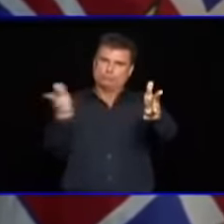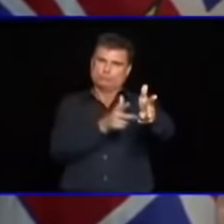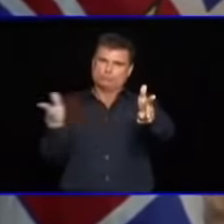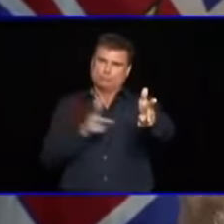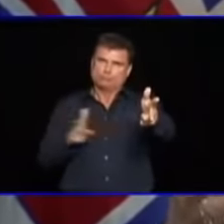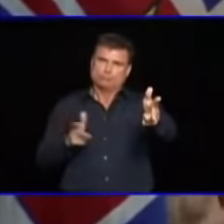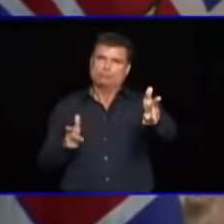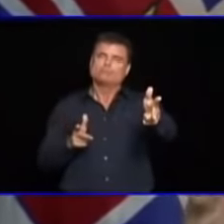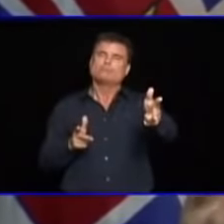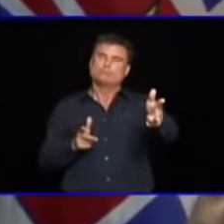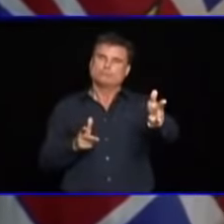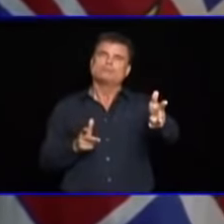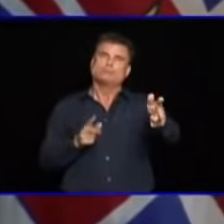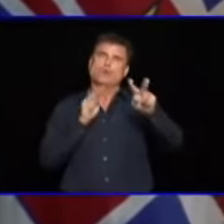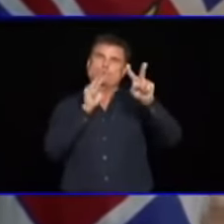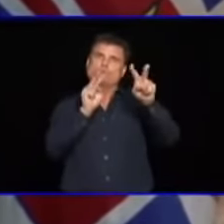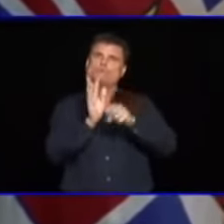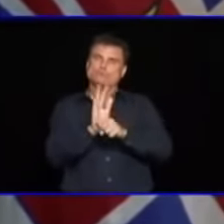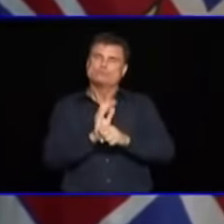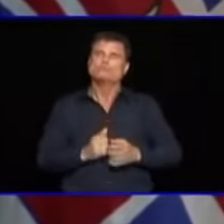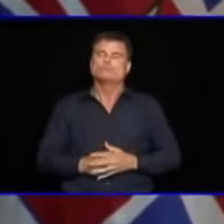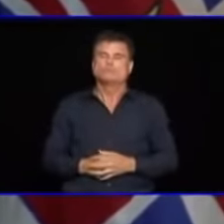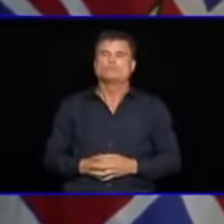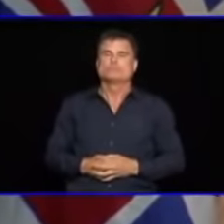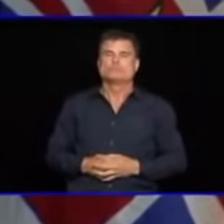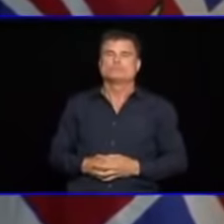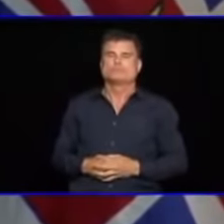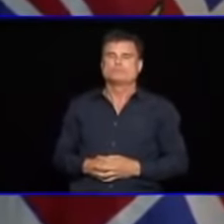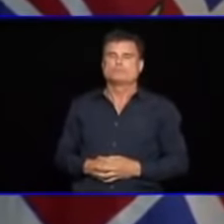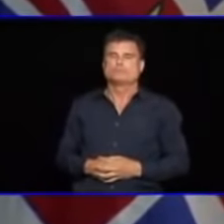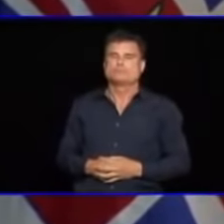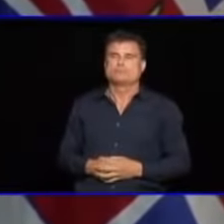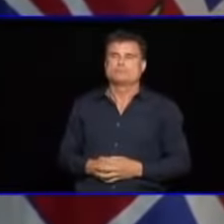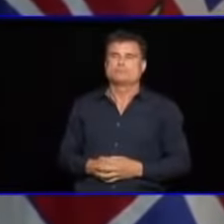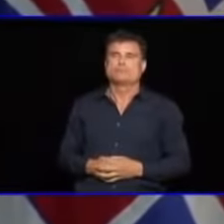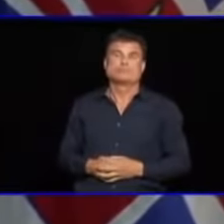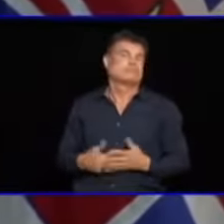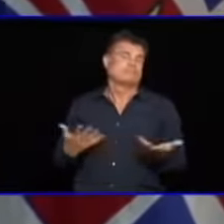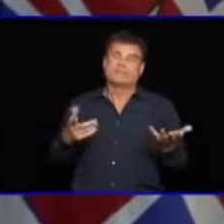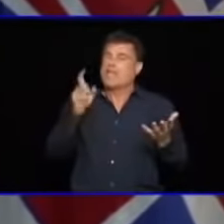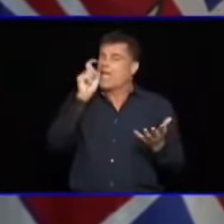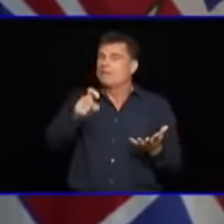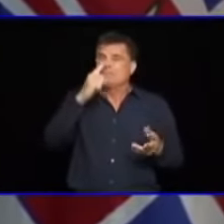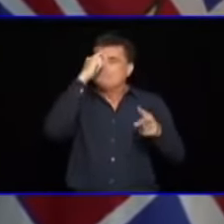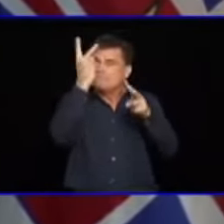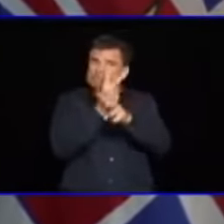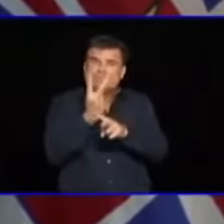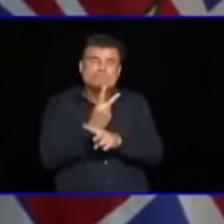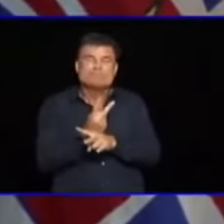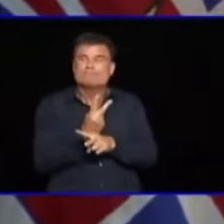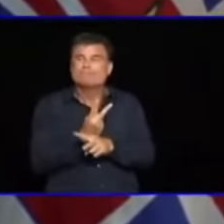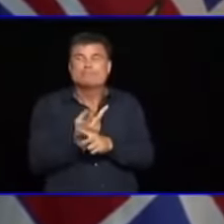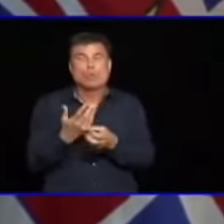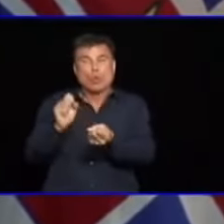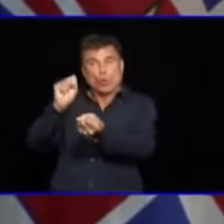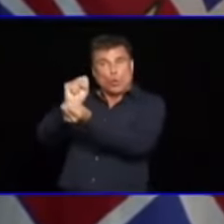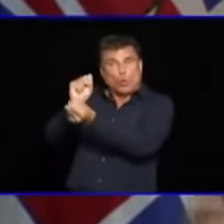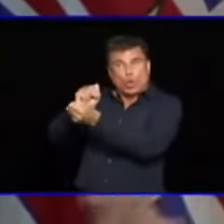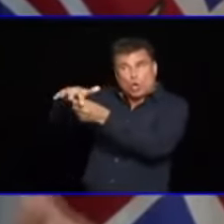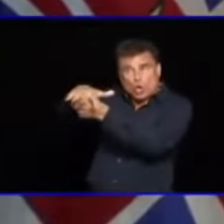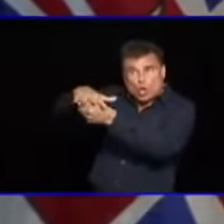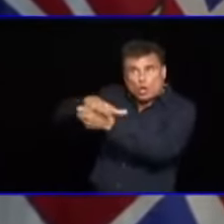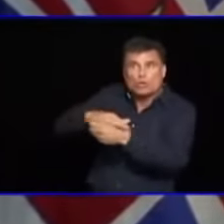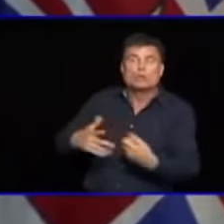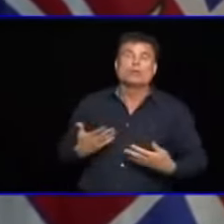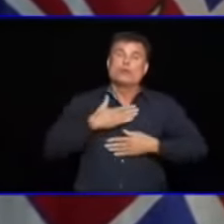allow enough to happen in our communities that we need, and whether it's work, whether it's recreation, whether it's access to